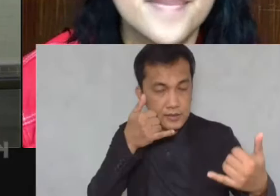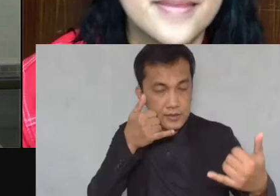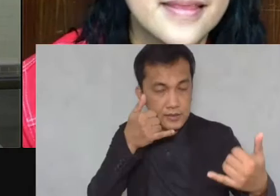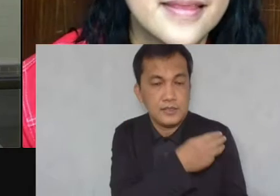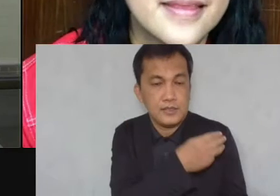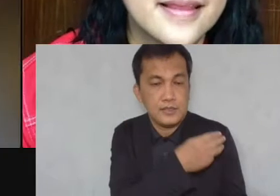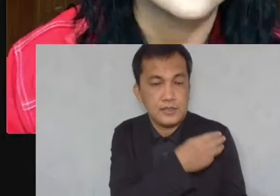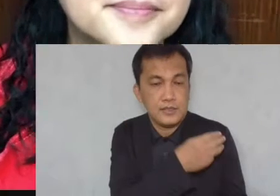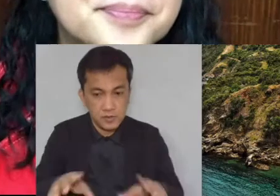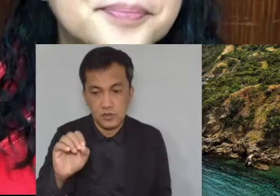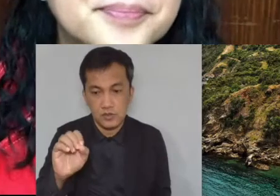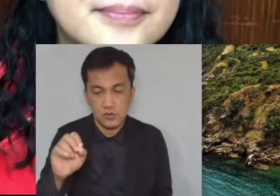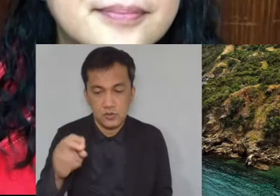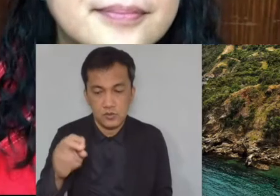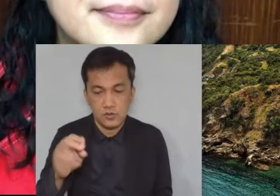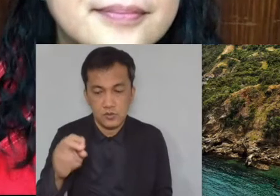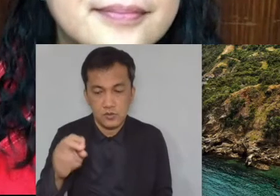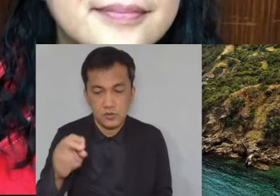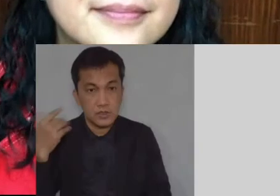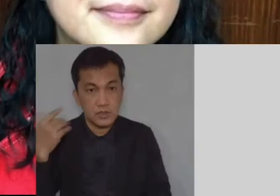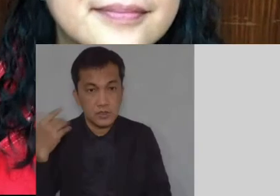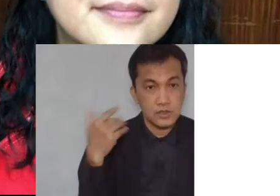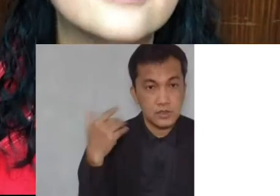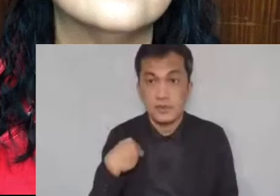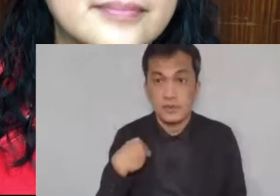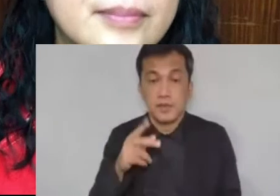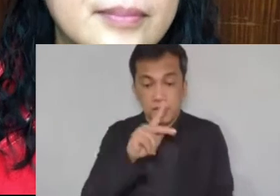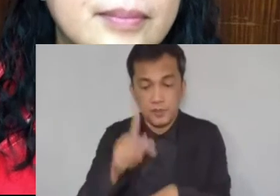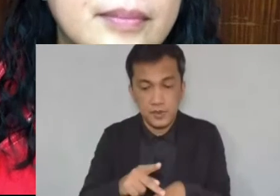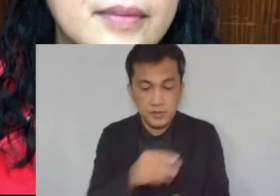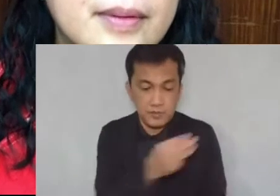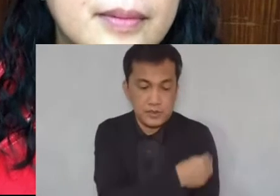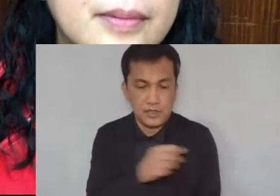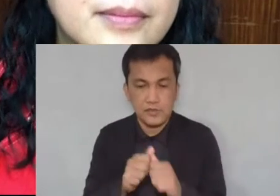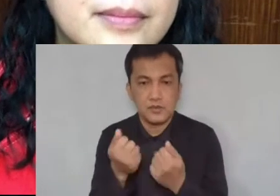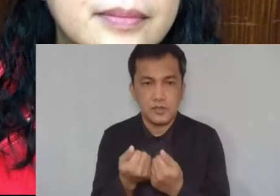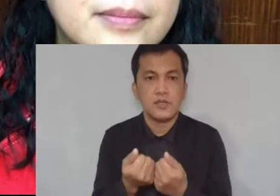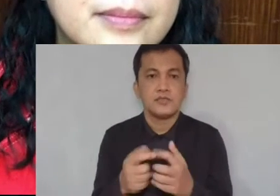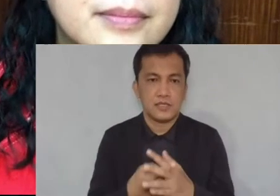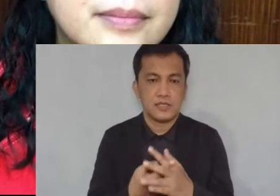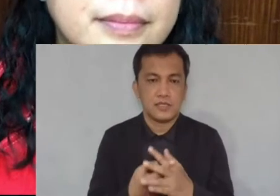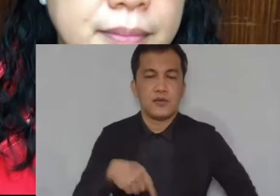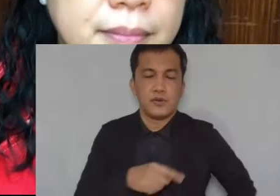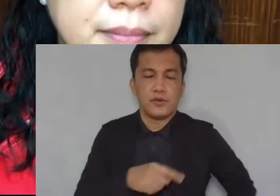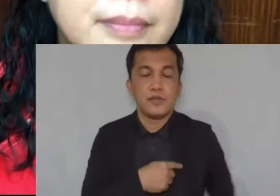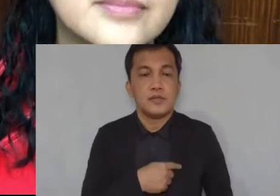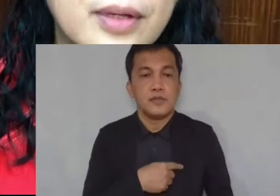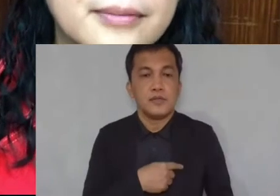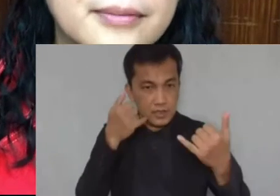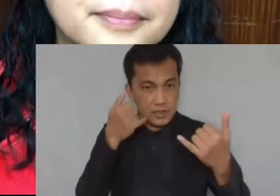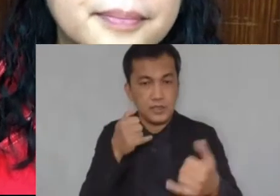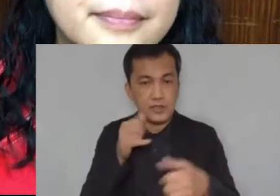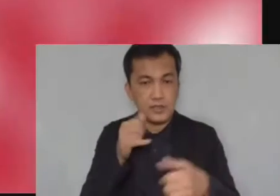DOH for the teleconsulta last March. The Philippine Medical Association started our teleconsulta. We will